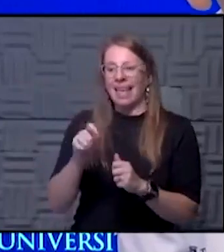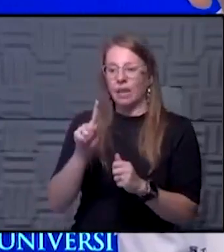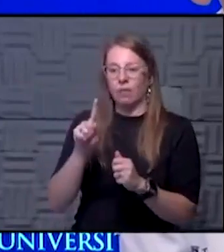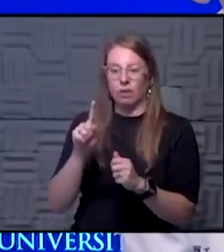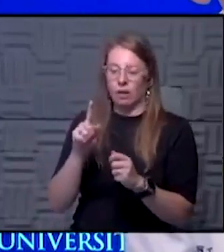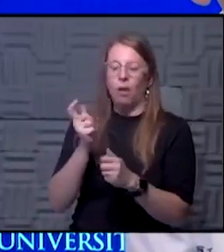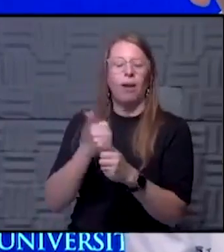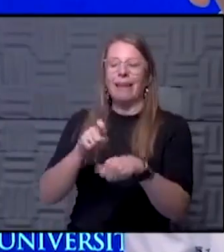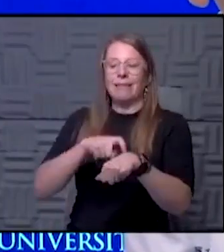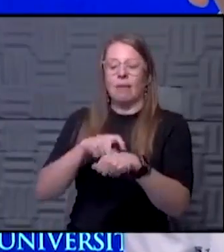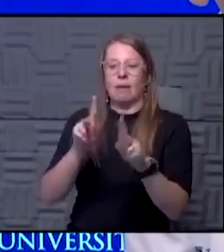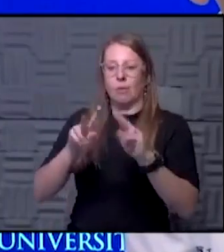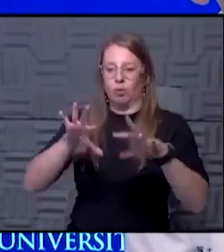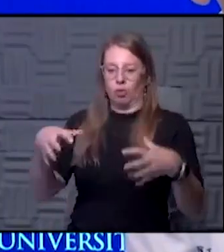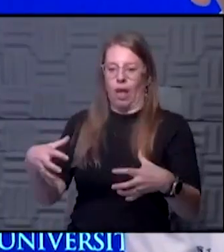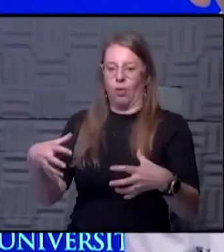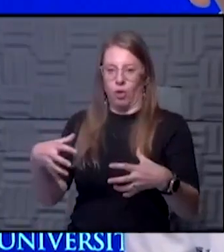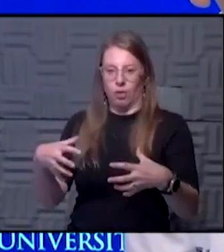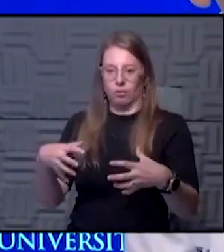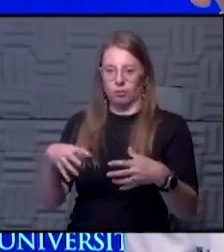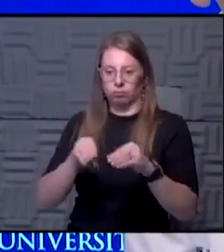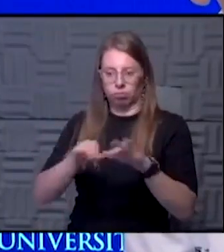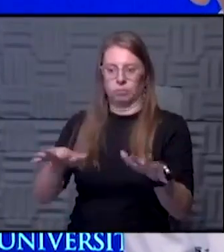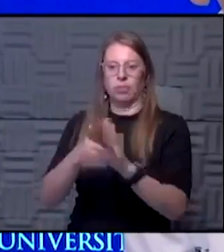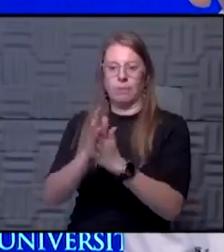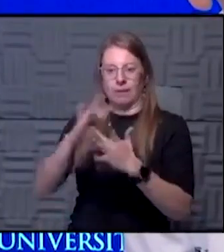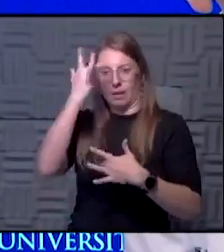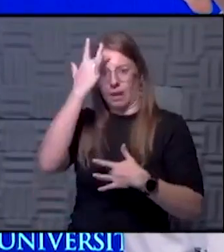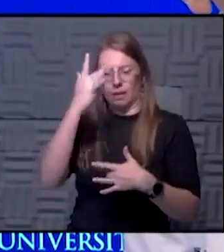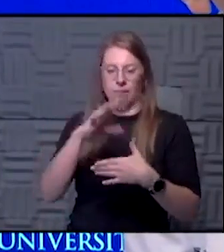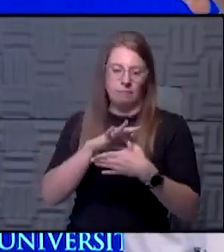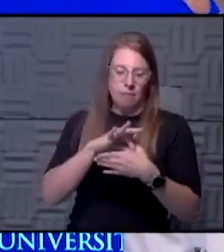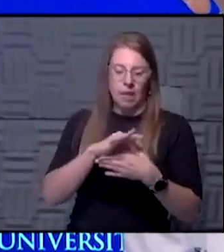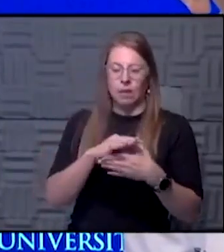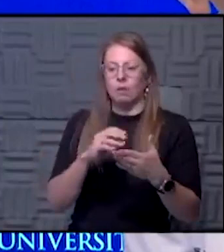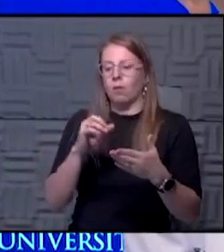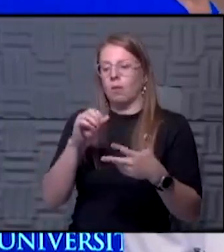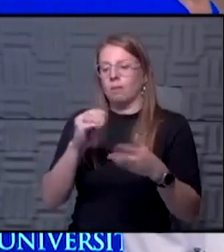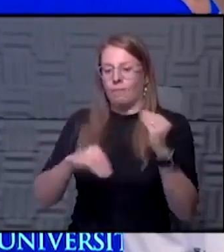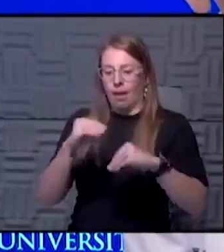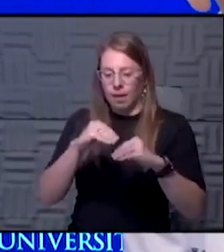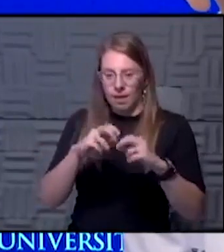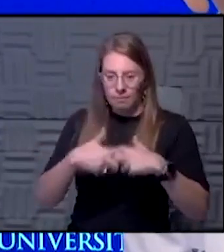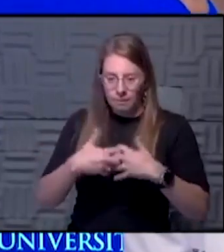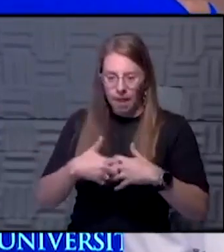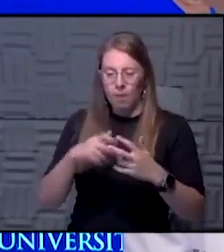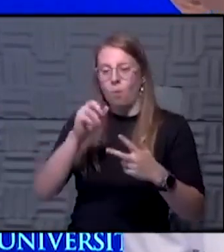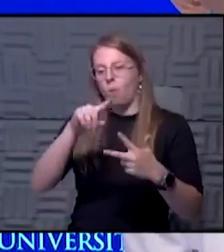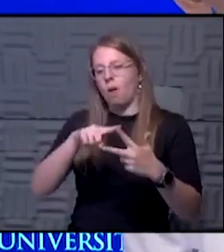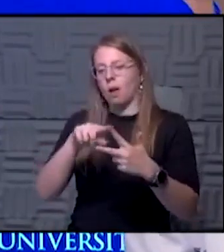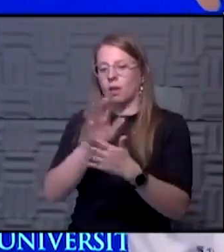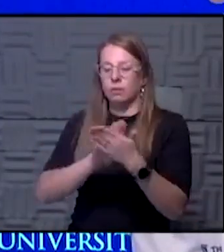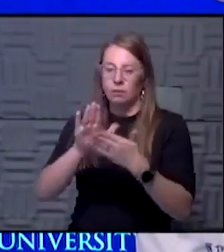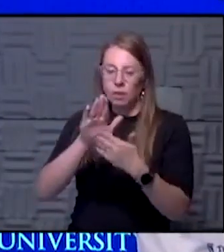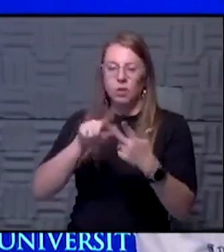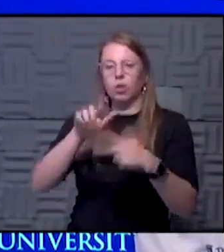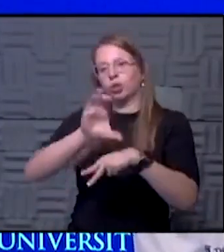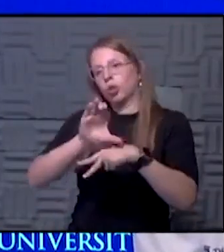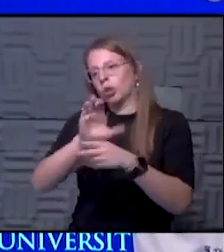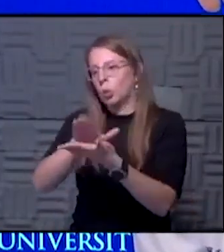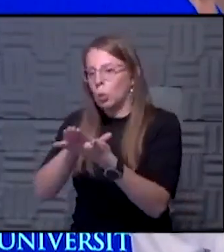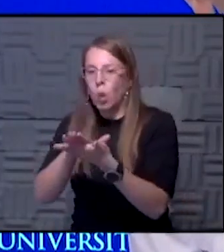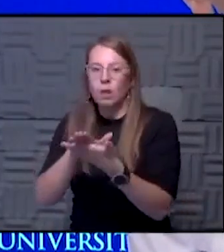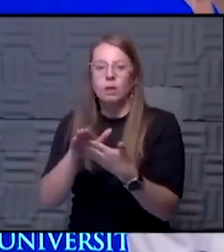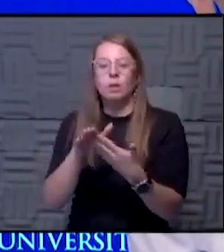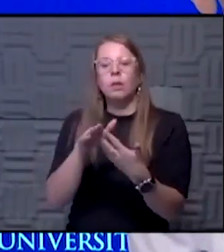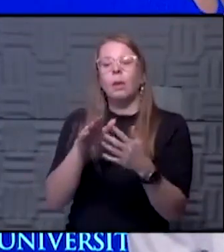outbreak. Whether it's a meatpacking plant, whether it's a nursing home, whether it's schools, whether it's colleges, whether it's a church, people who come